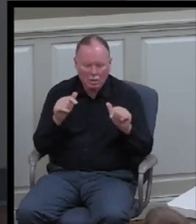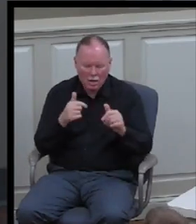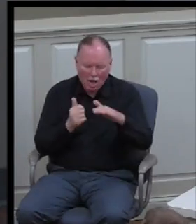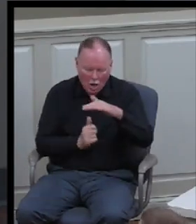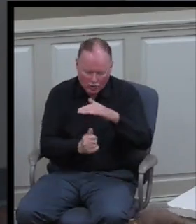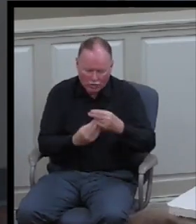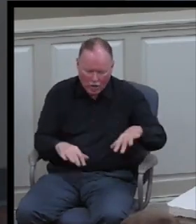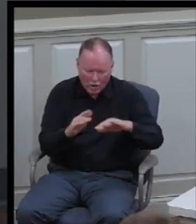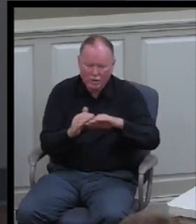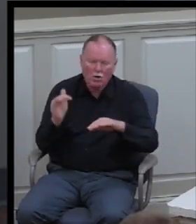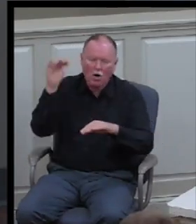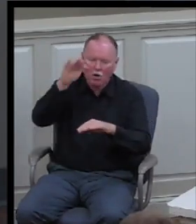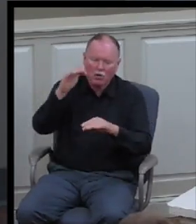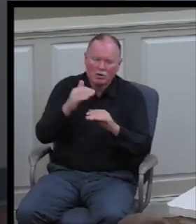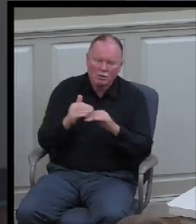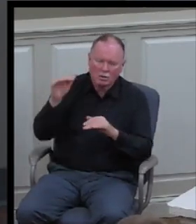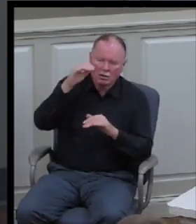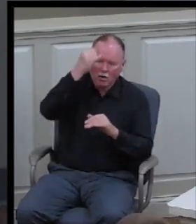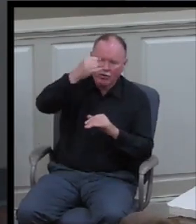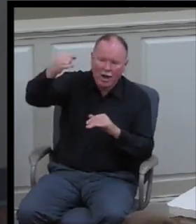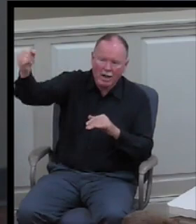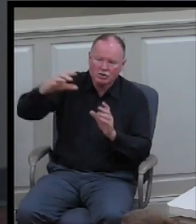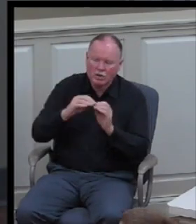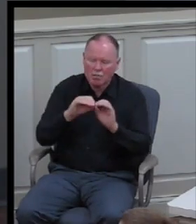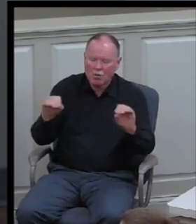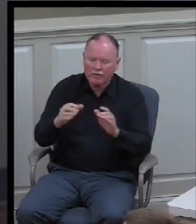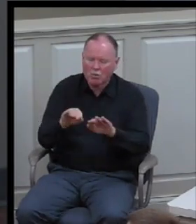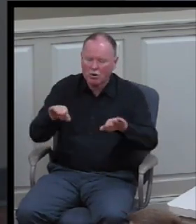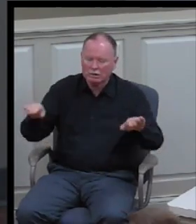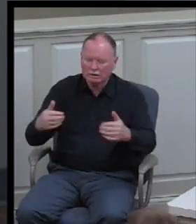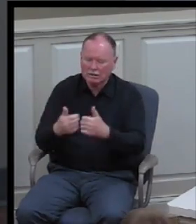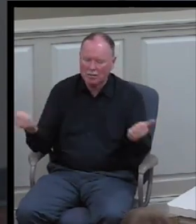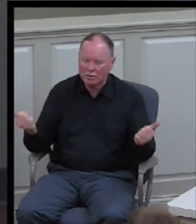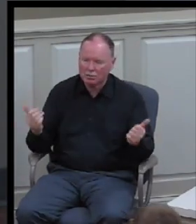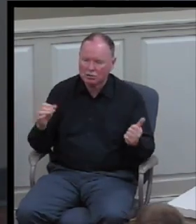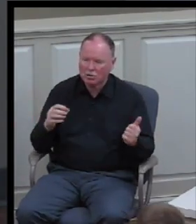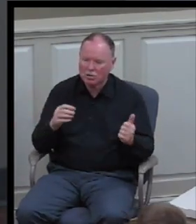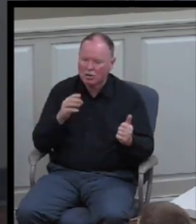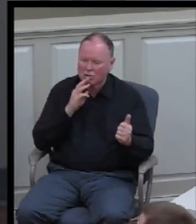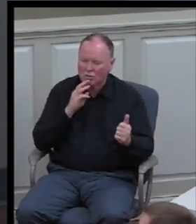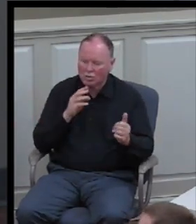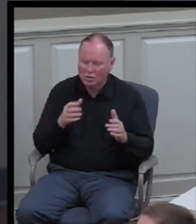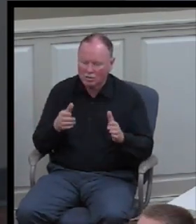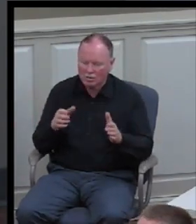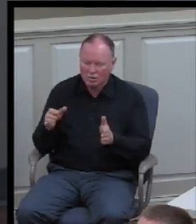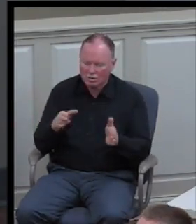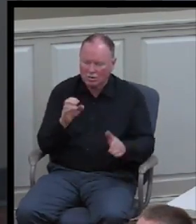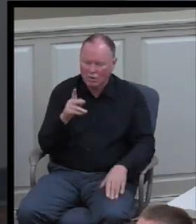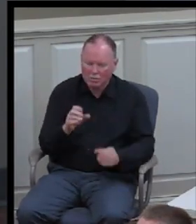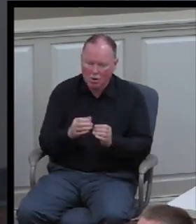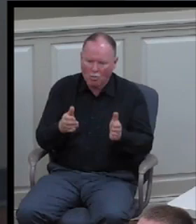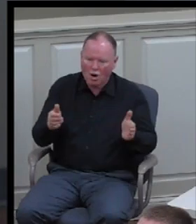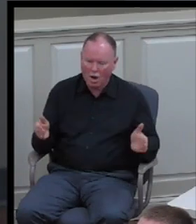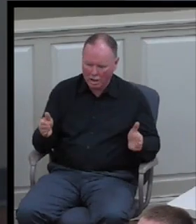expected, and some other issues. So basically, they had to move it farther downstream, which the creek widened as you went farther down.